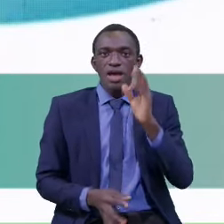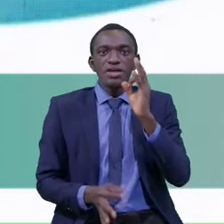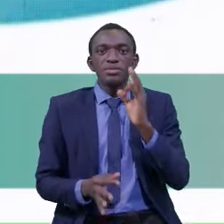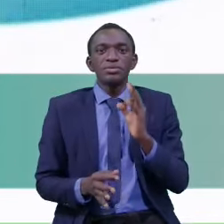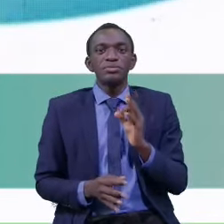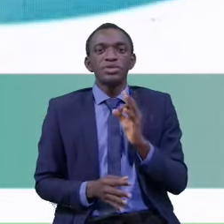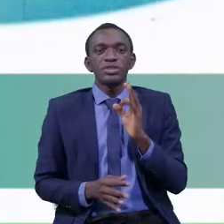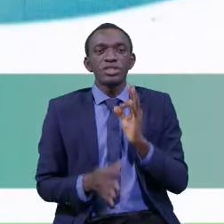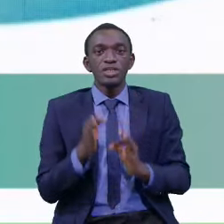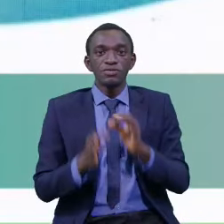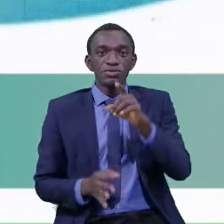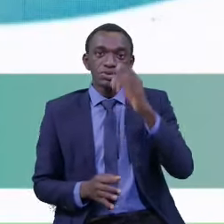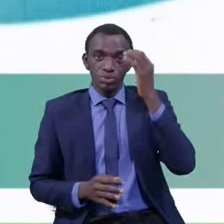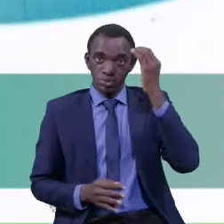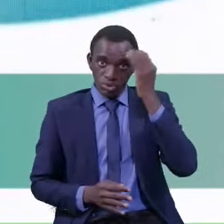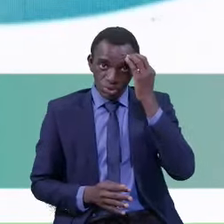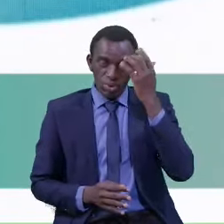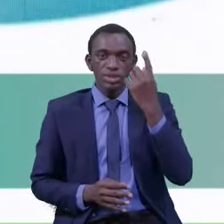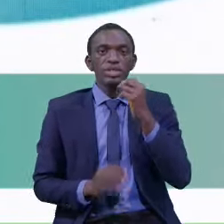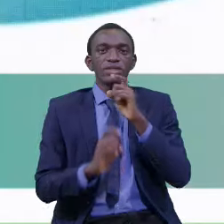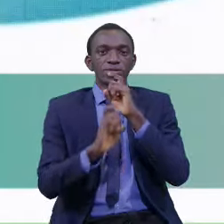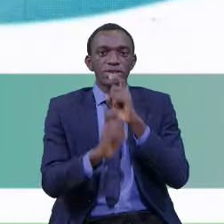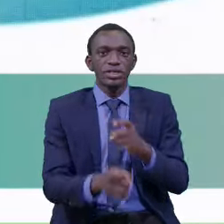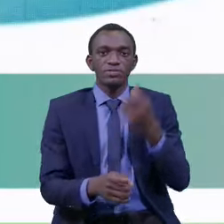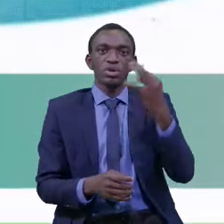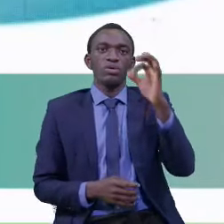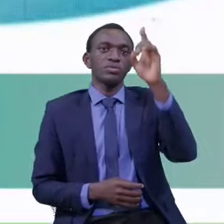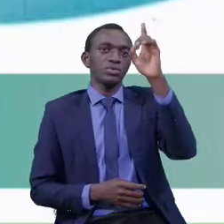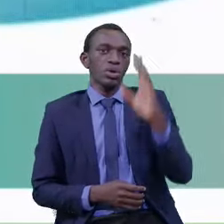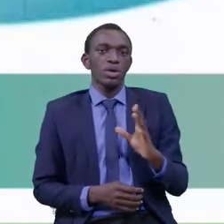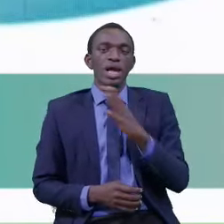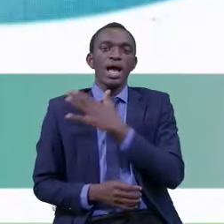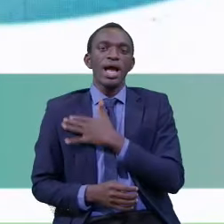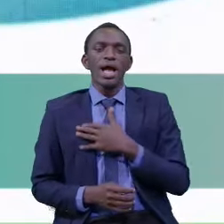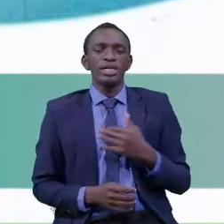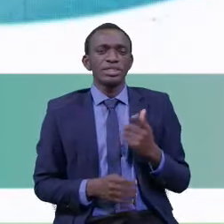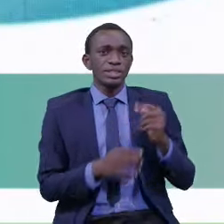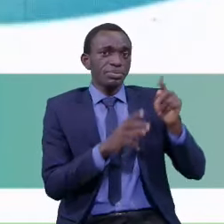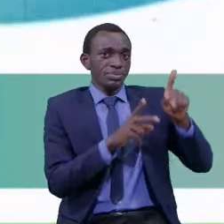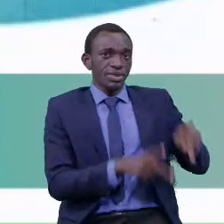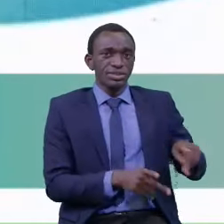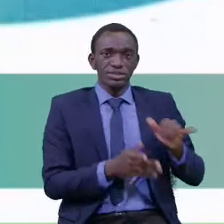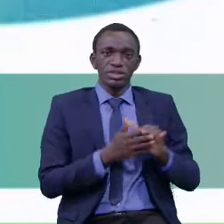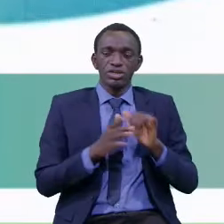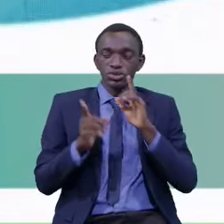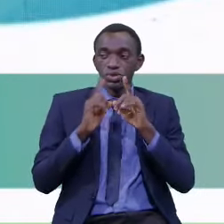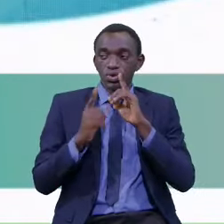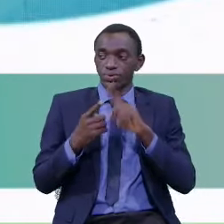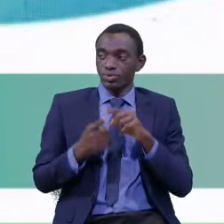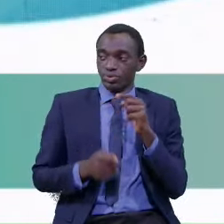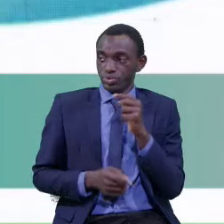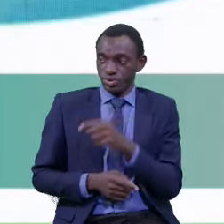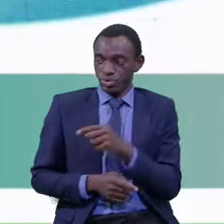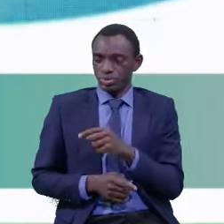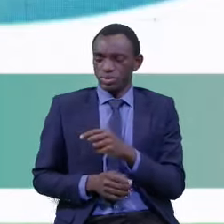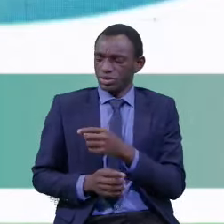the gift of God, and who it is that says unto thee, give me